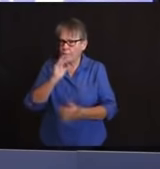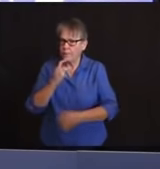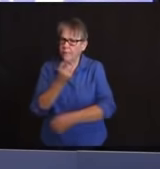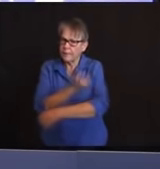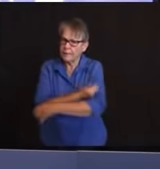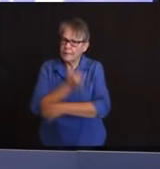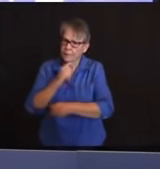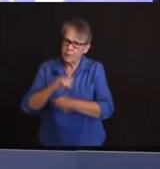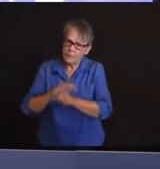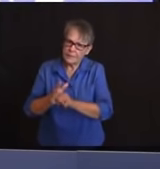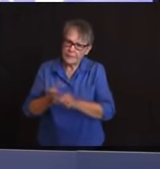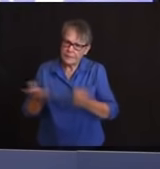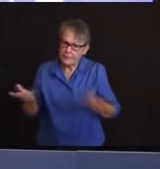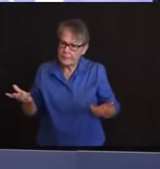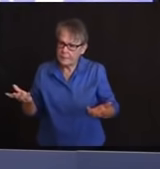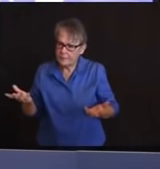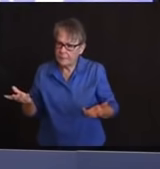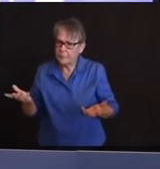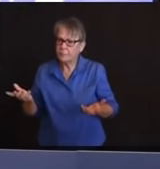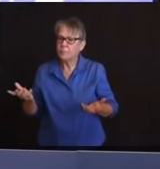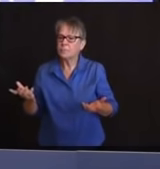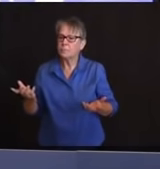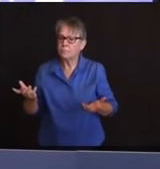and call